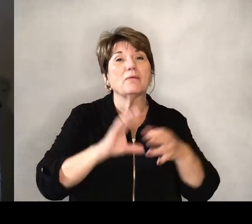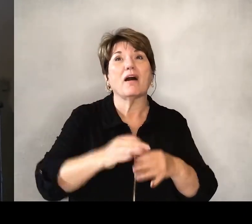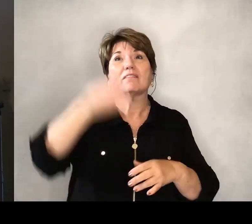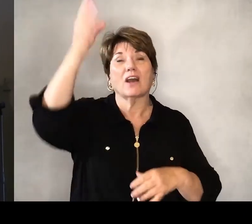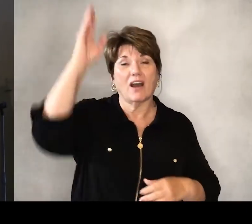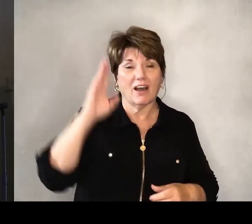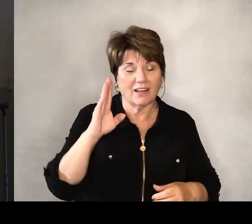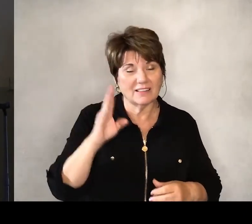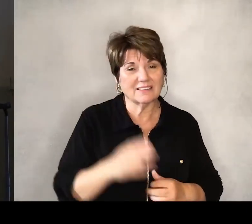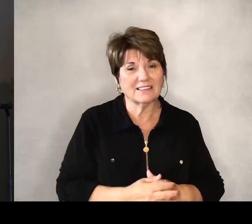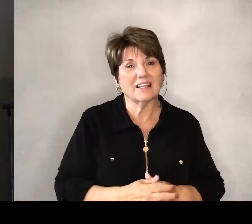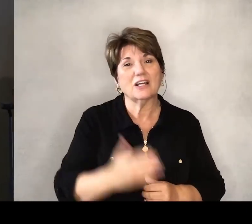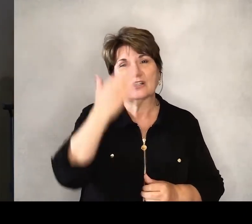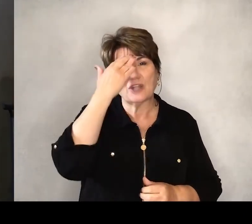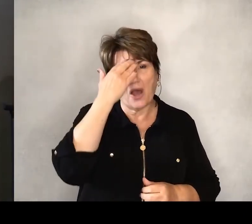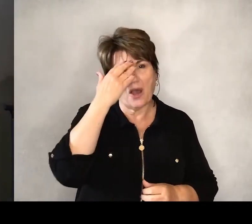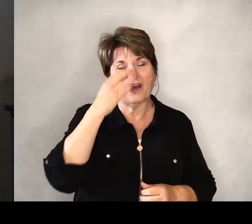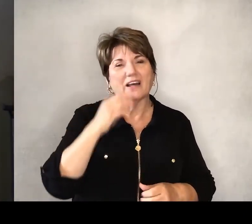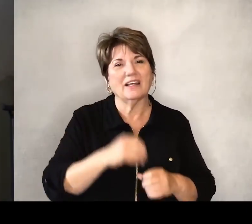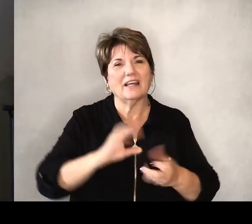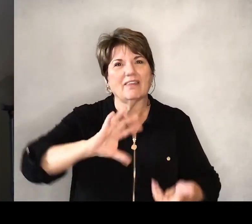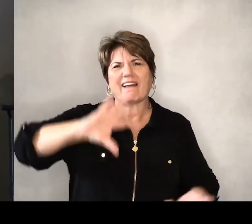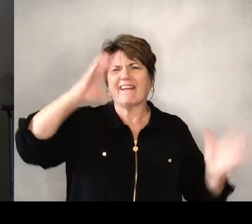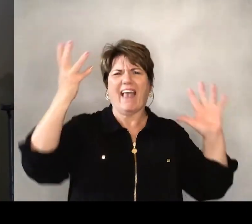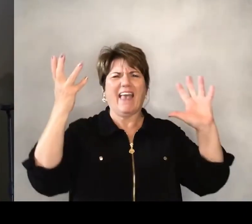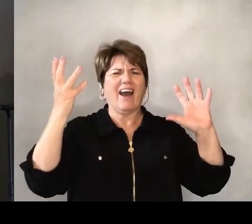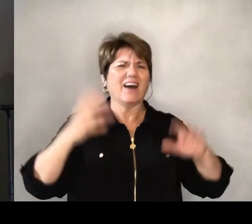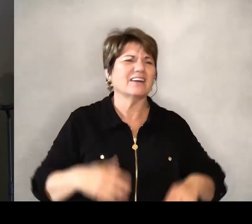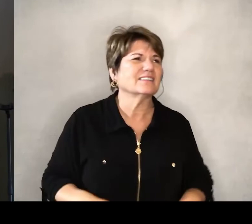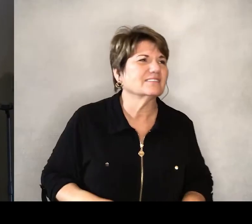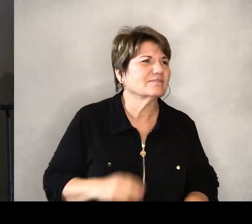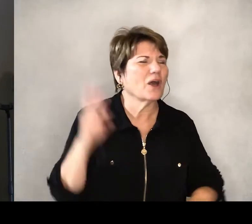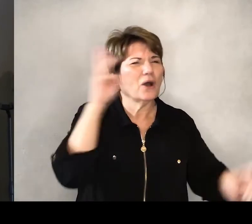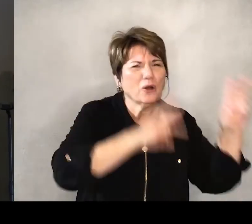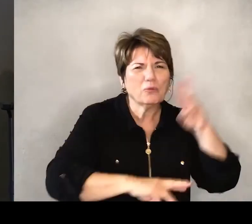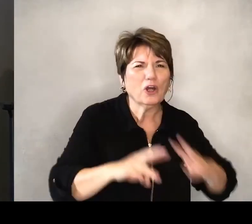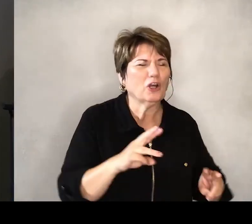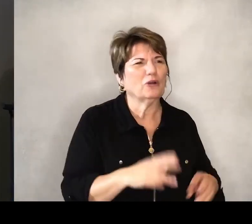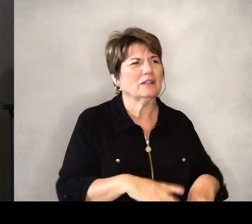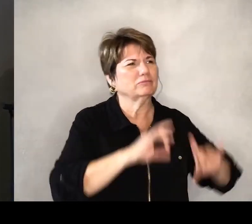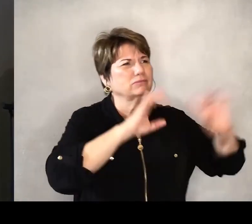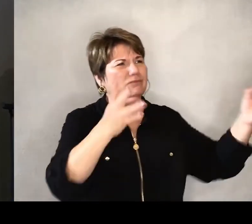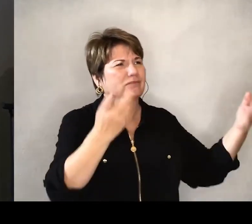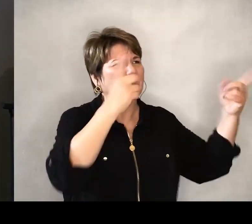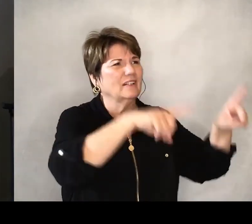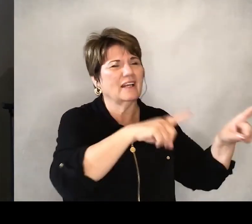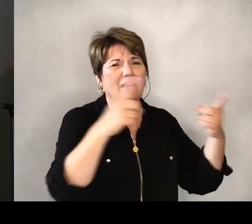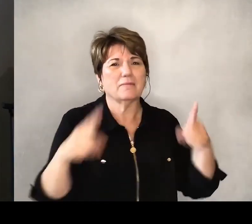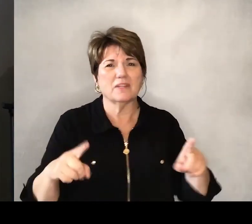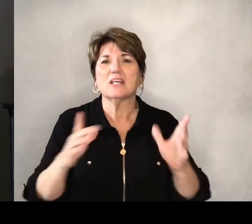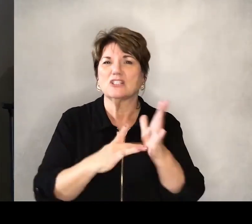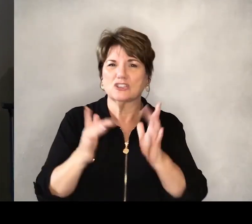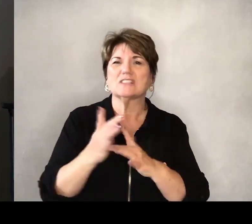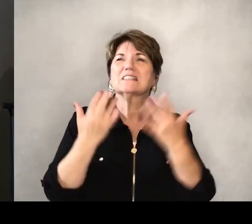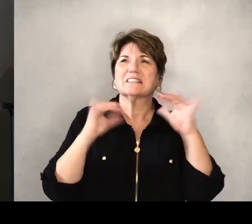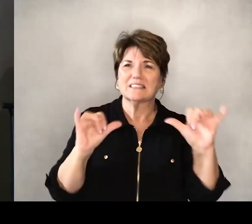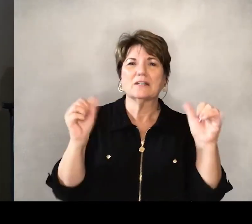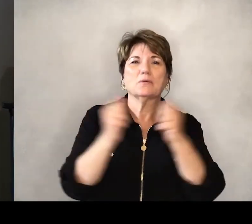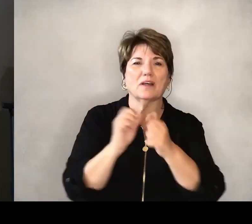God, knowing that in the chaos, in the worry, in the most disastrous of situations, Jesus is